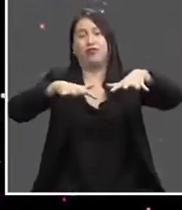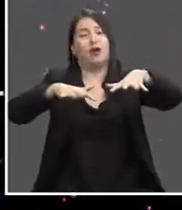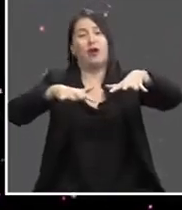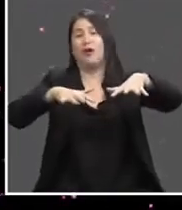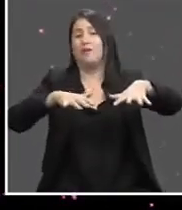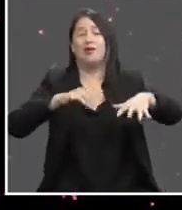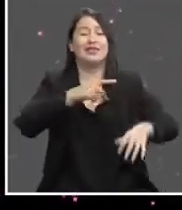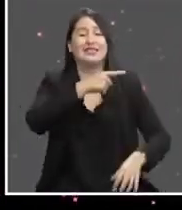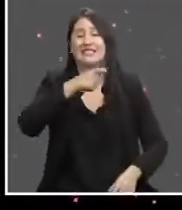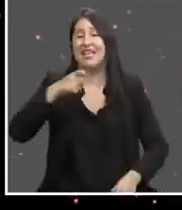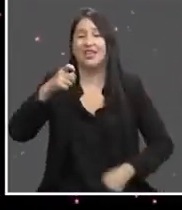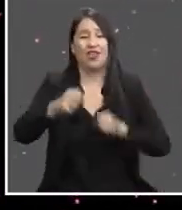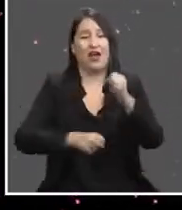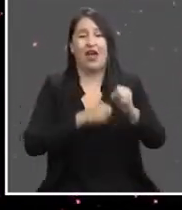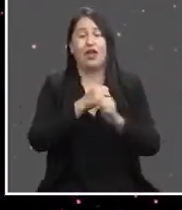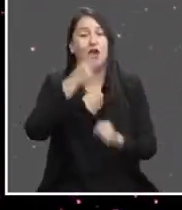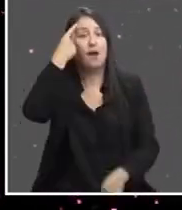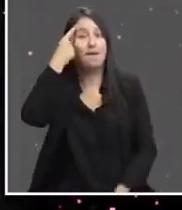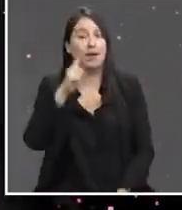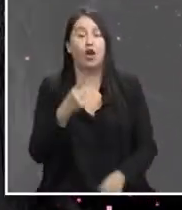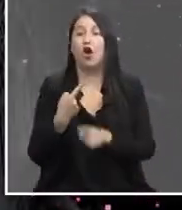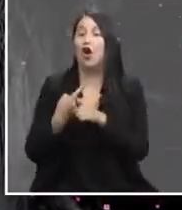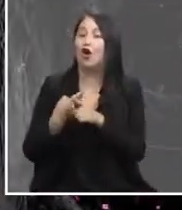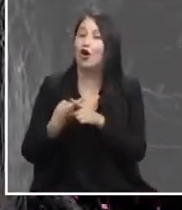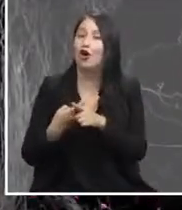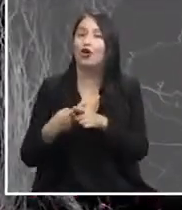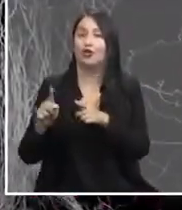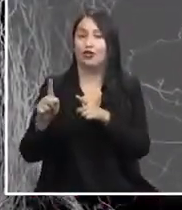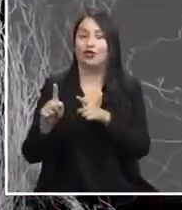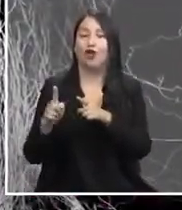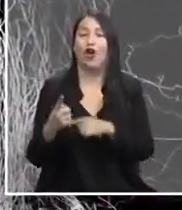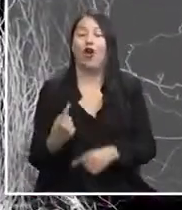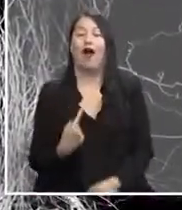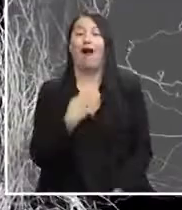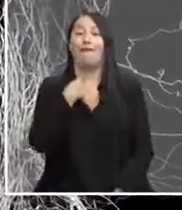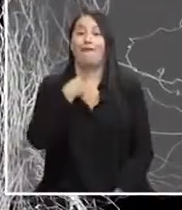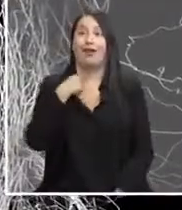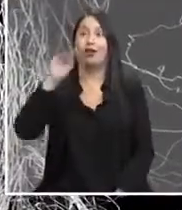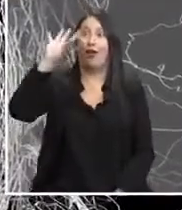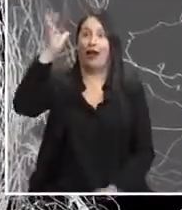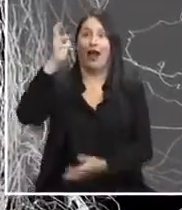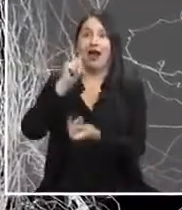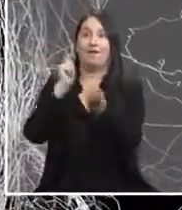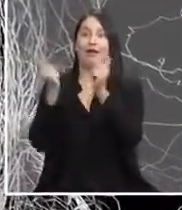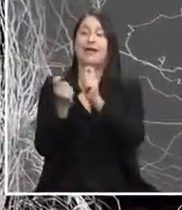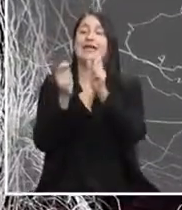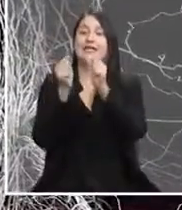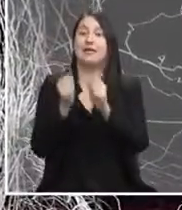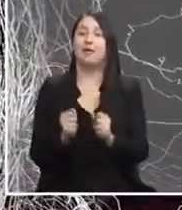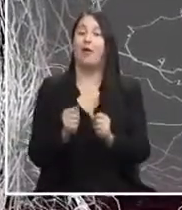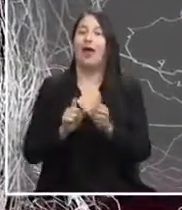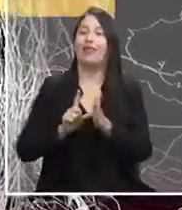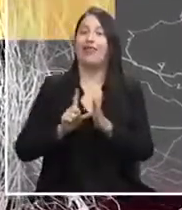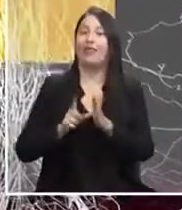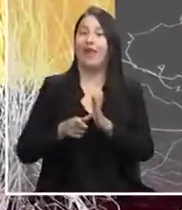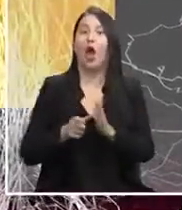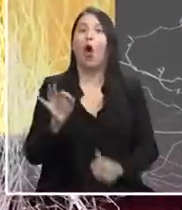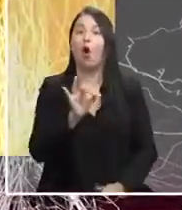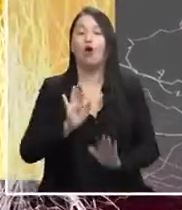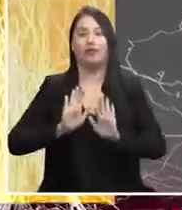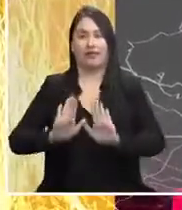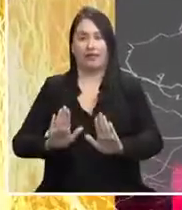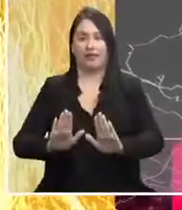other impacts of climate change can be slowed or even stopped if we rapidly and steeply cut